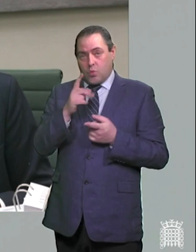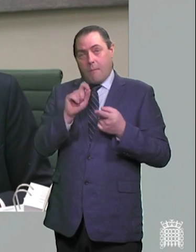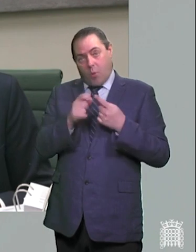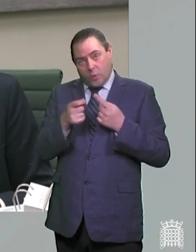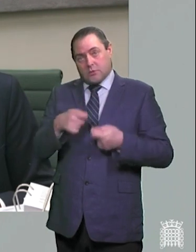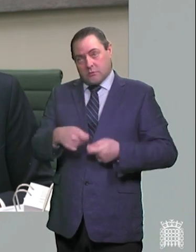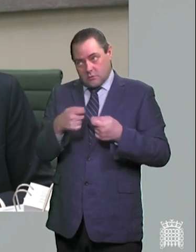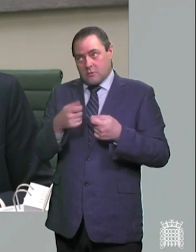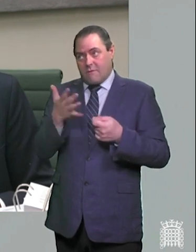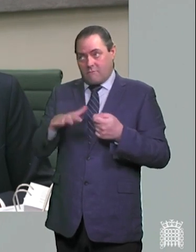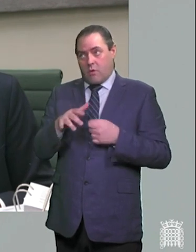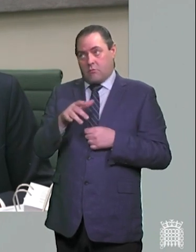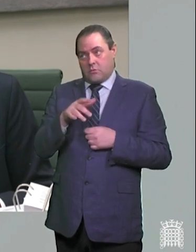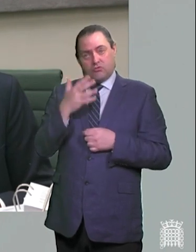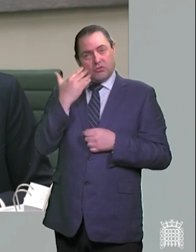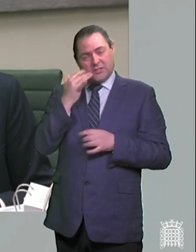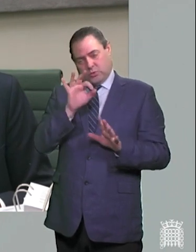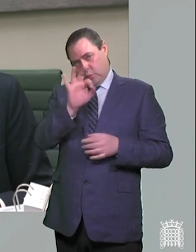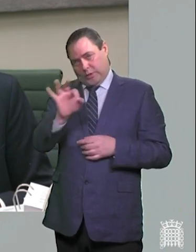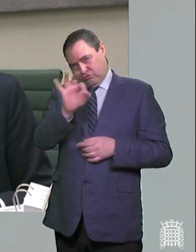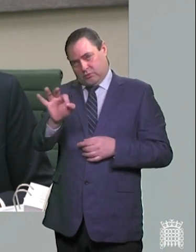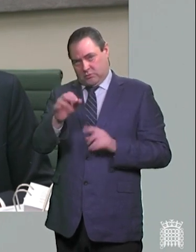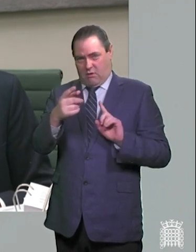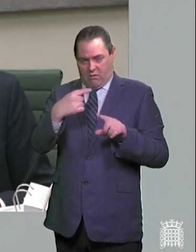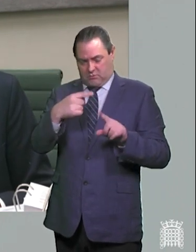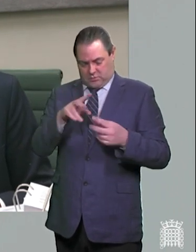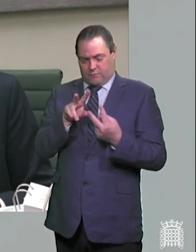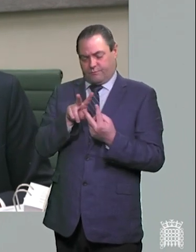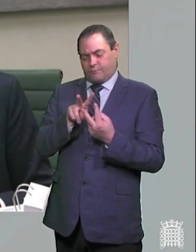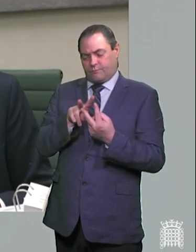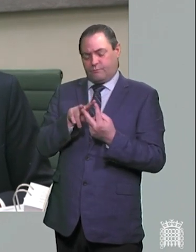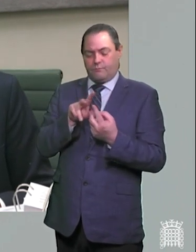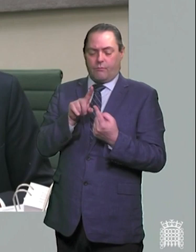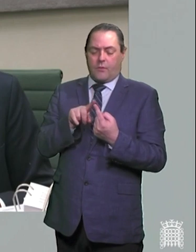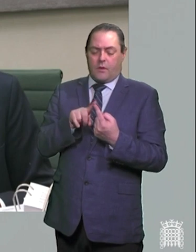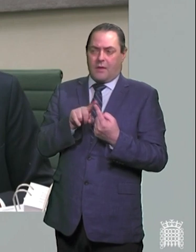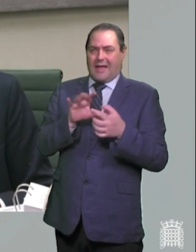from the recent questions and answers. First of all, on the question of Sarah Dine's